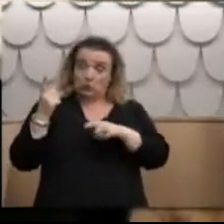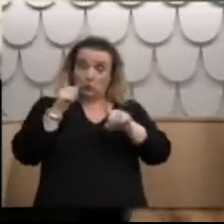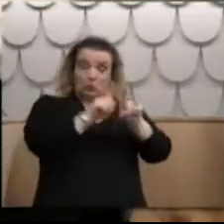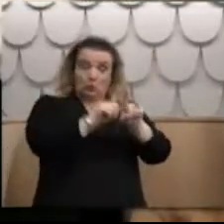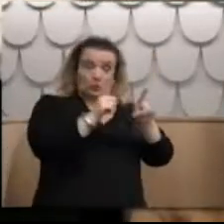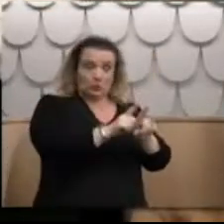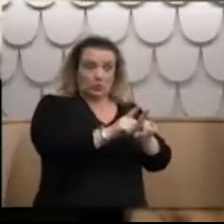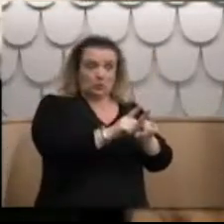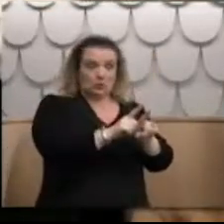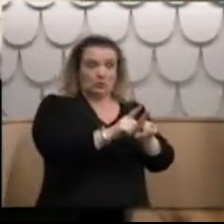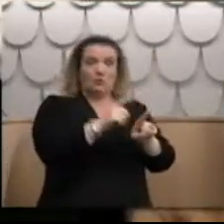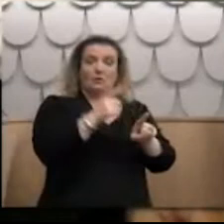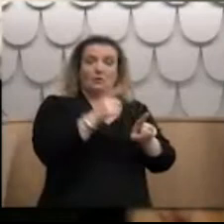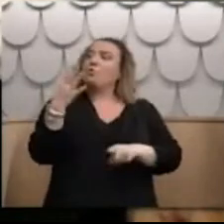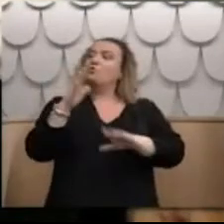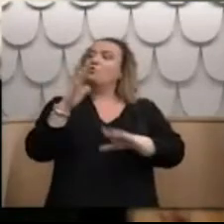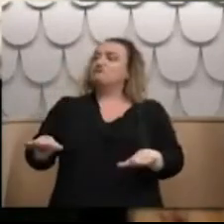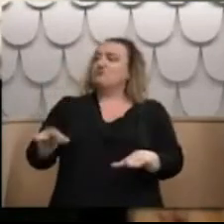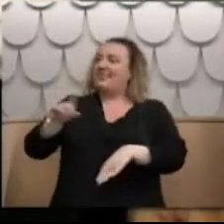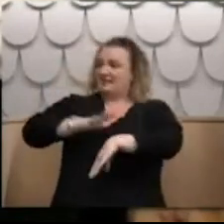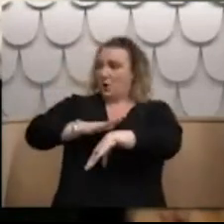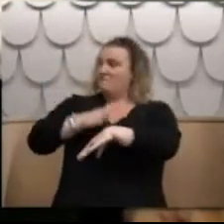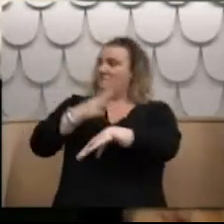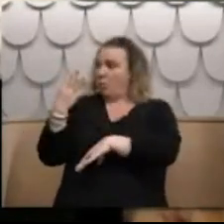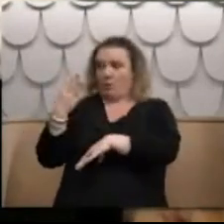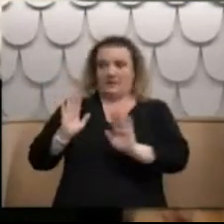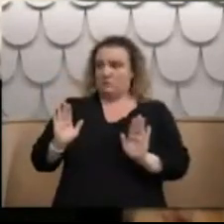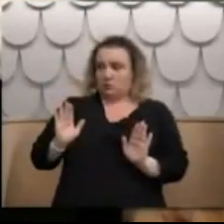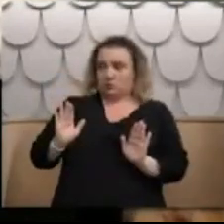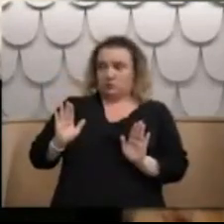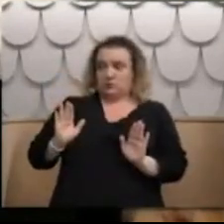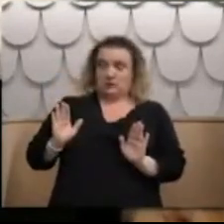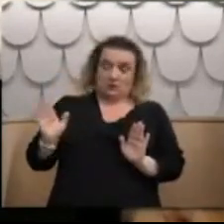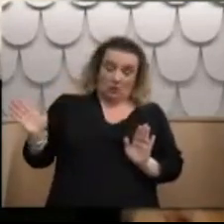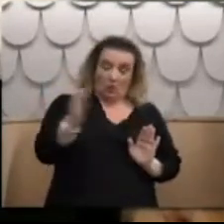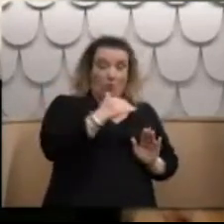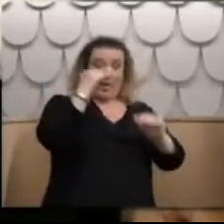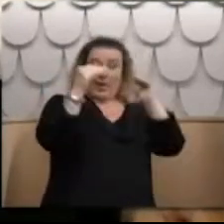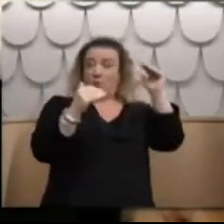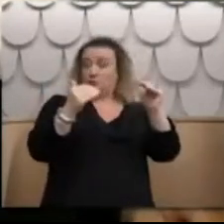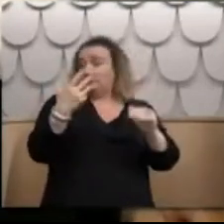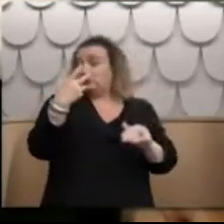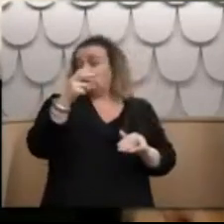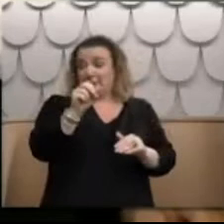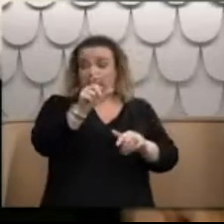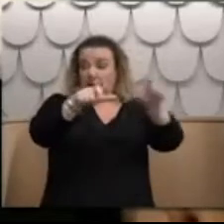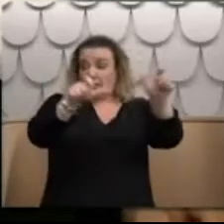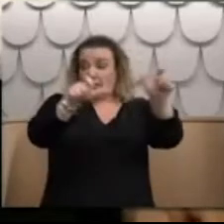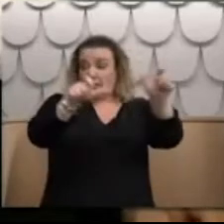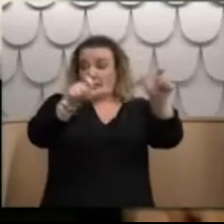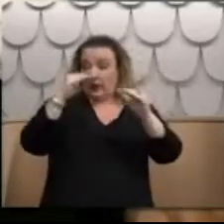There was only four tamarikis and all those were sort of adults, like 20-year-olds or